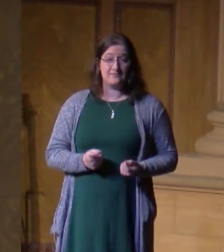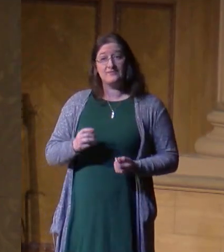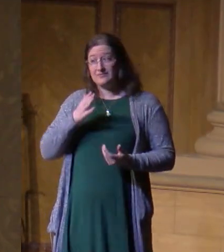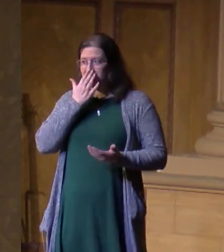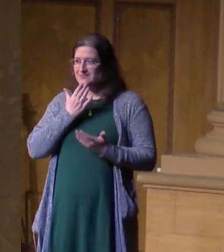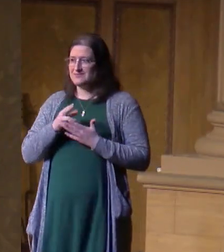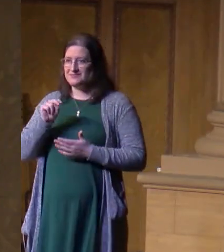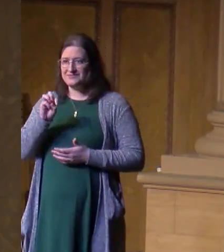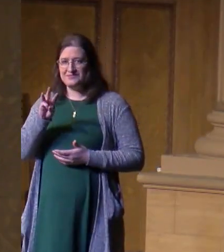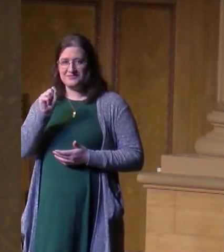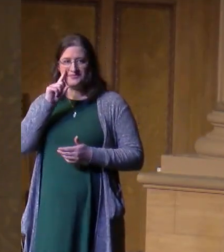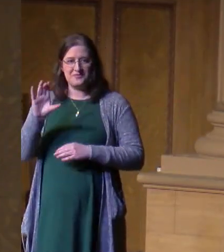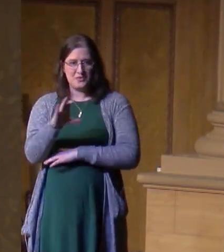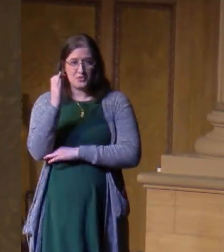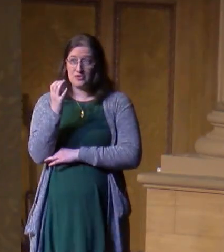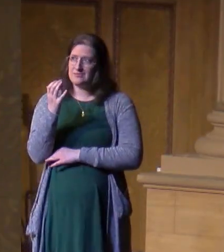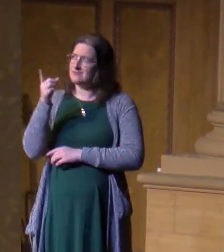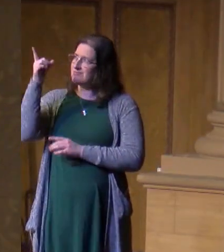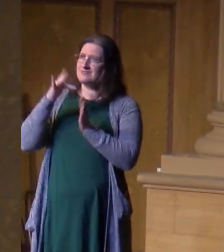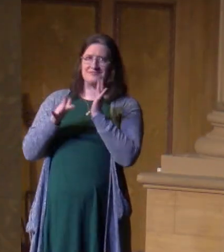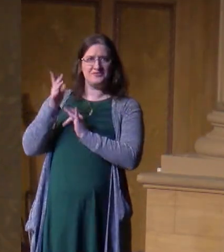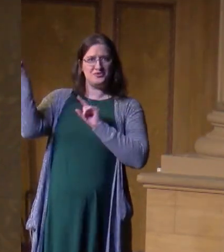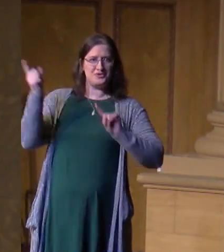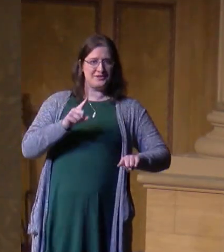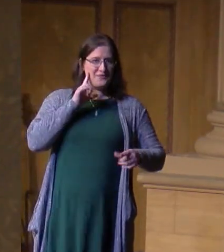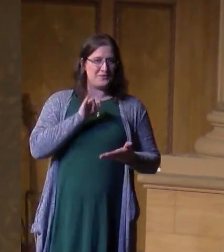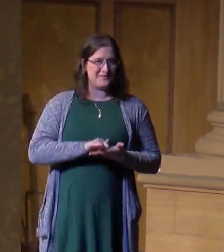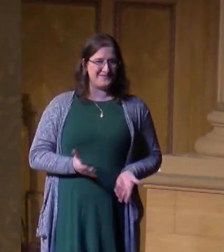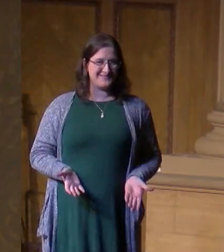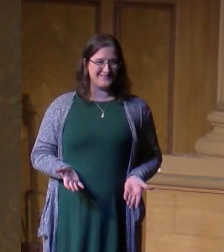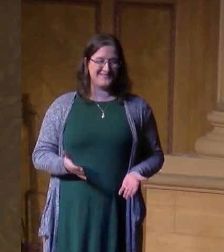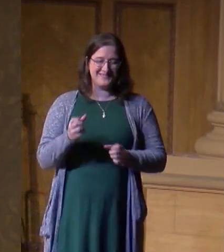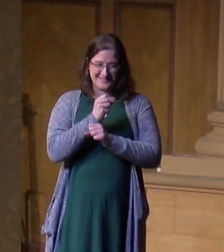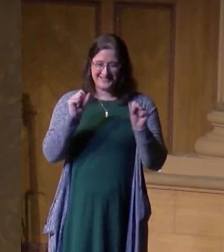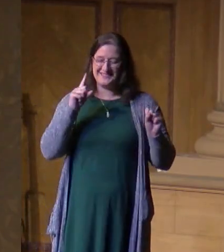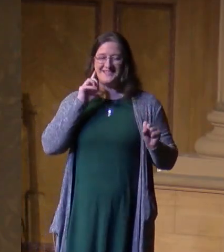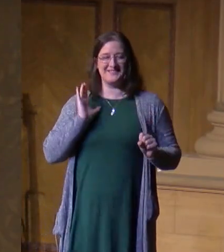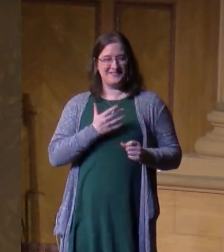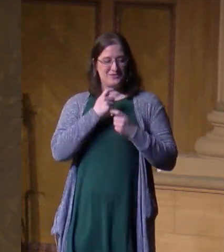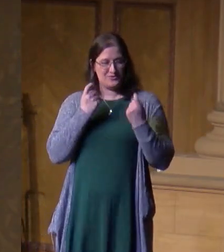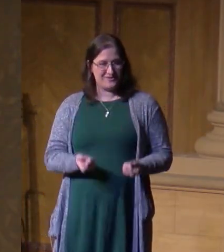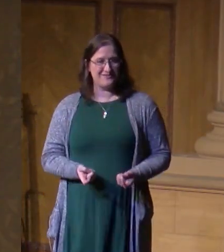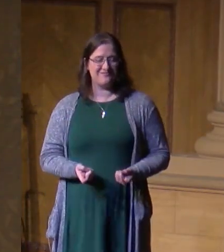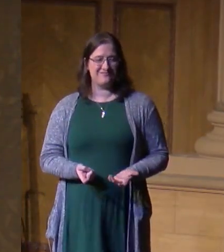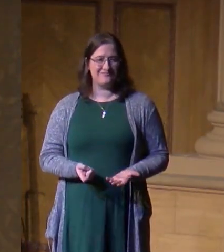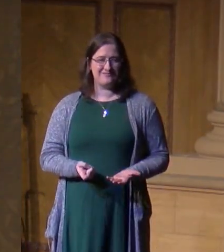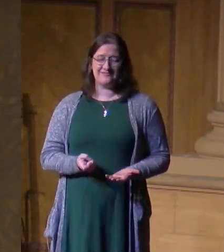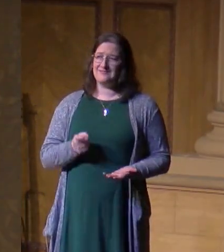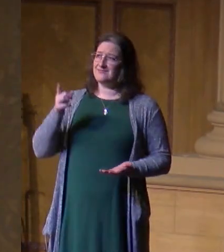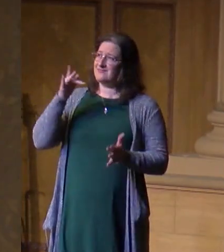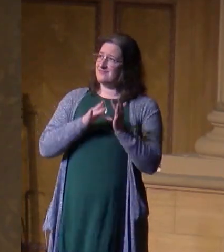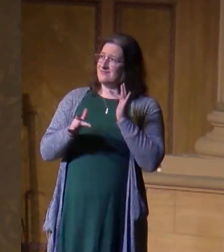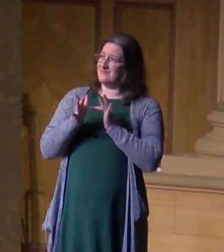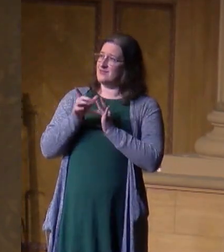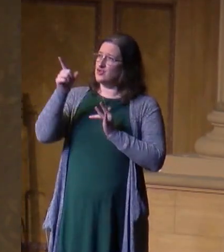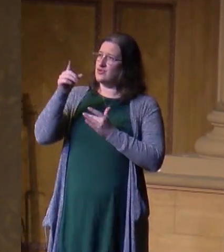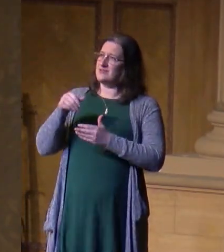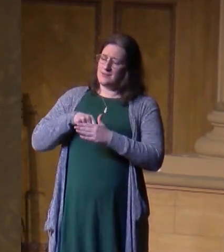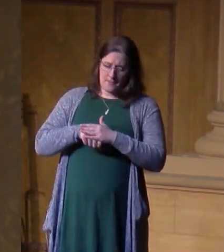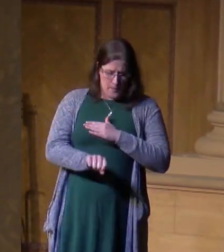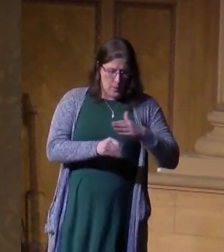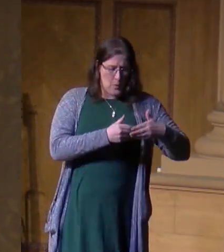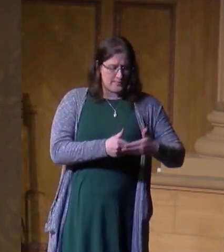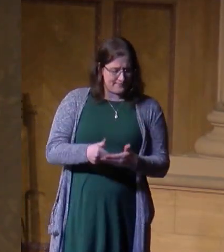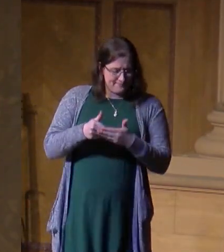of Christmas is Jesus came to do just that to save us from our sin. That Jesus, by growing from infancy to